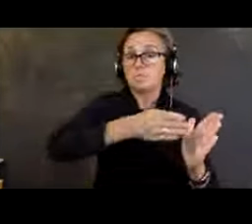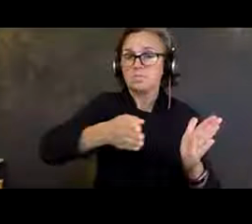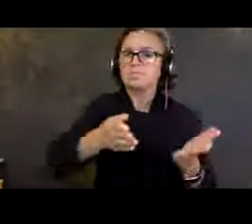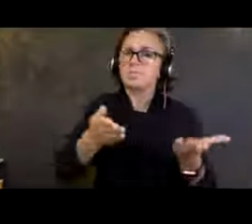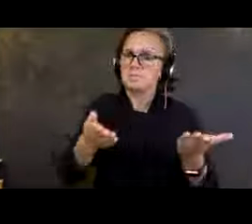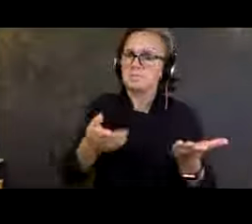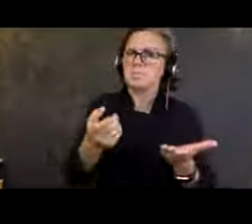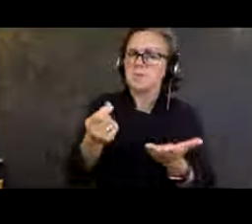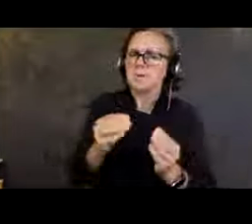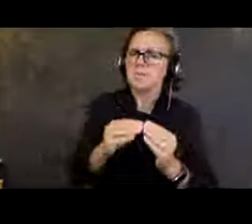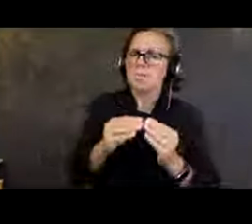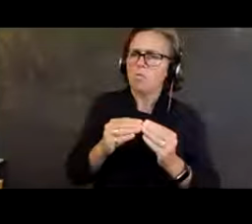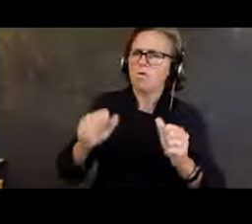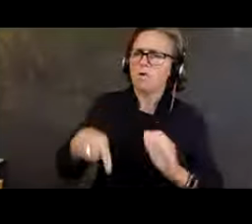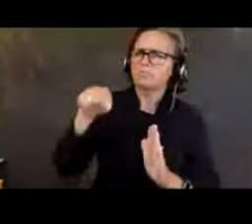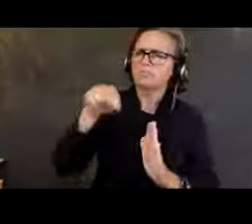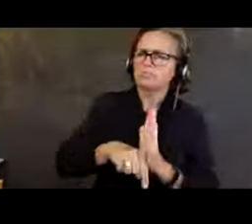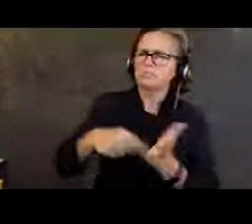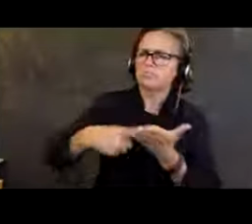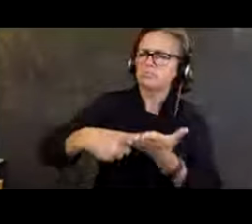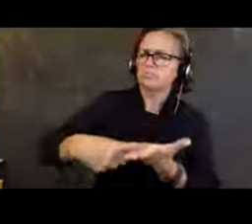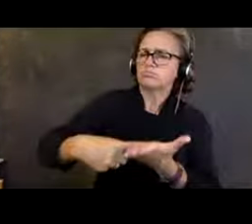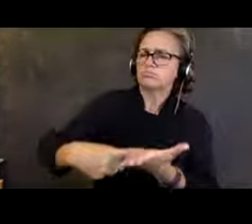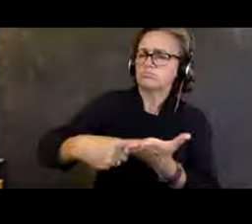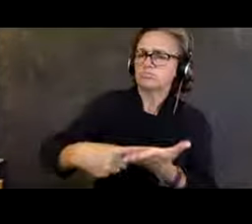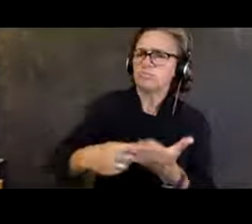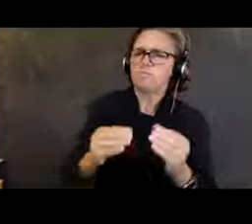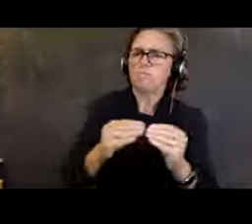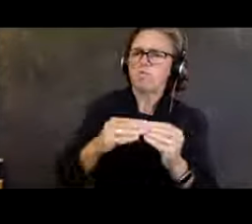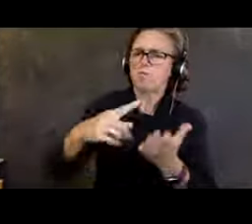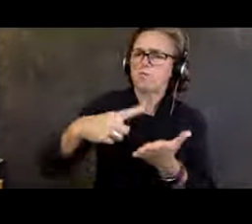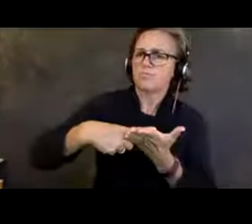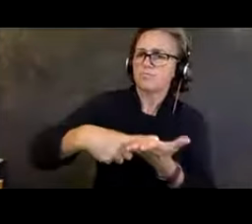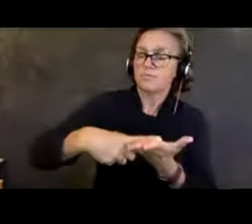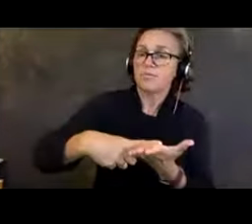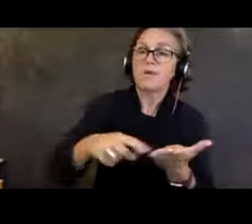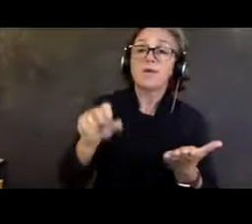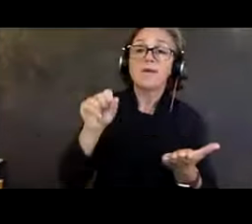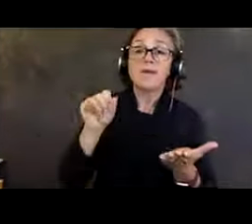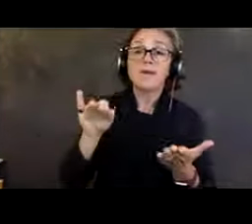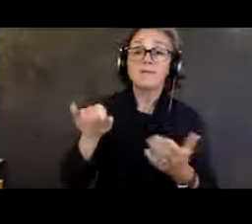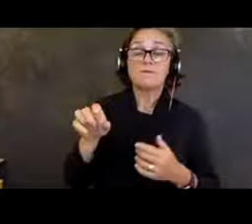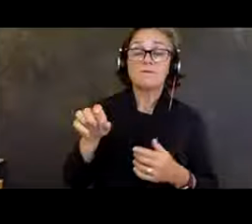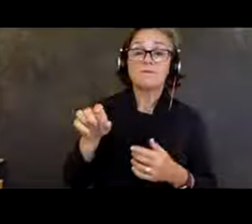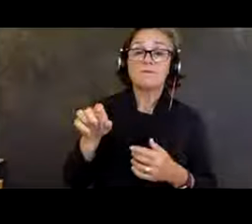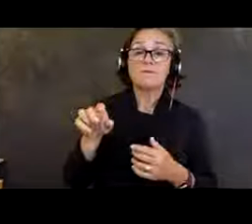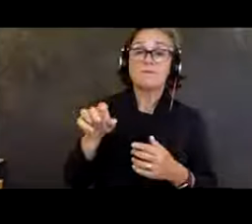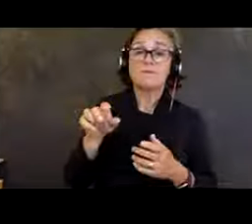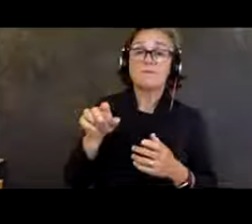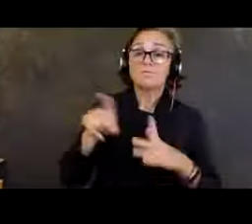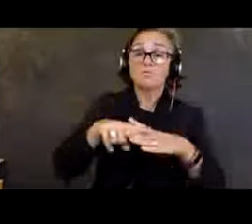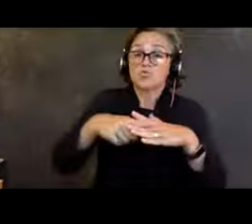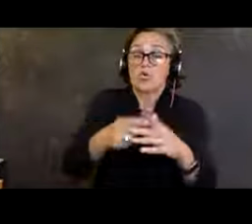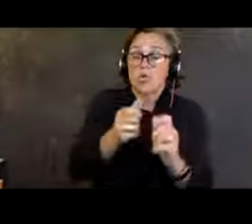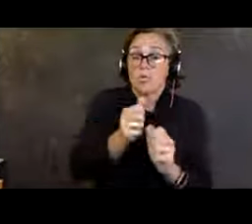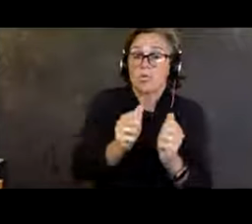bit easier to have and for you to have more open conversations. But if you've laid the groundwork from when